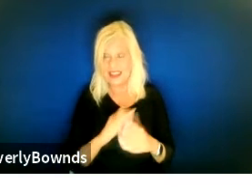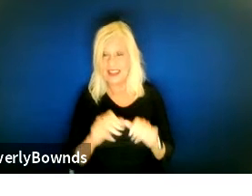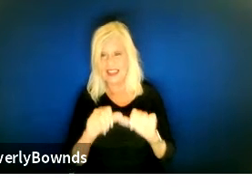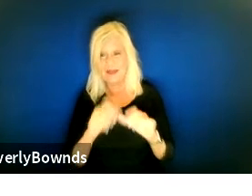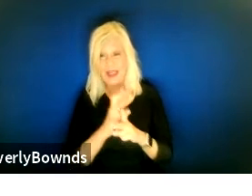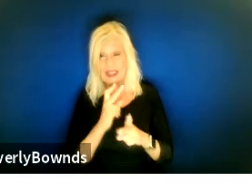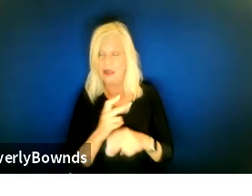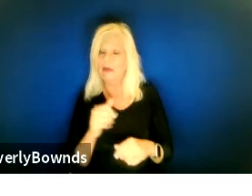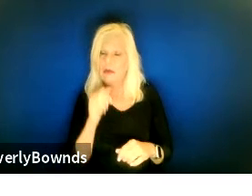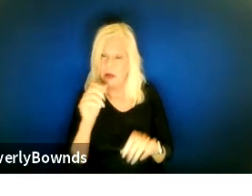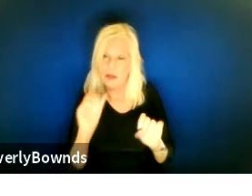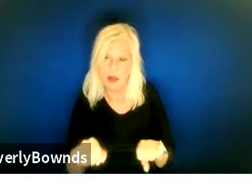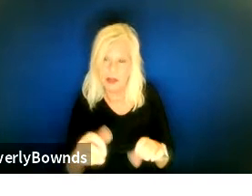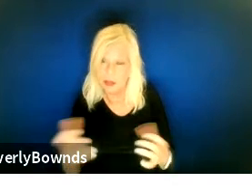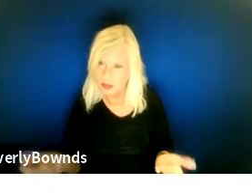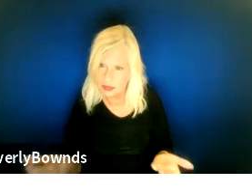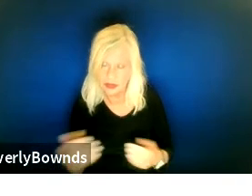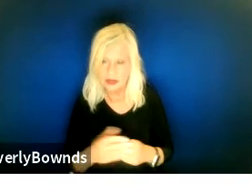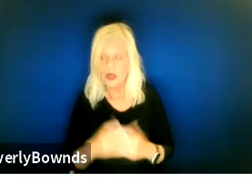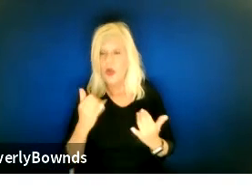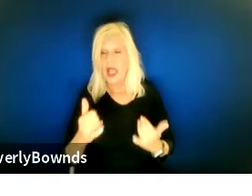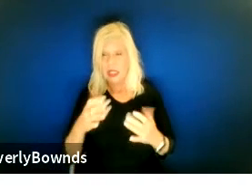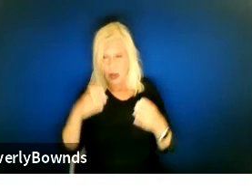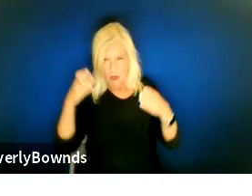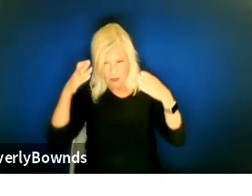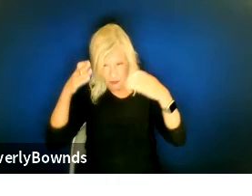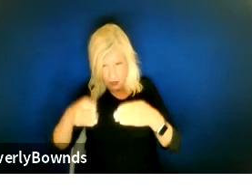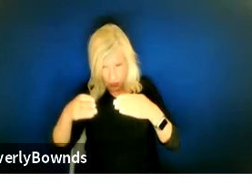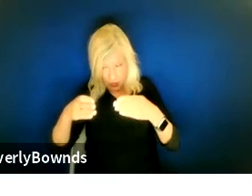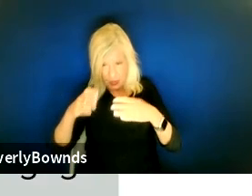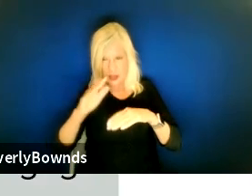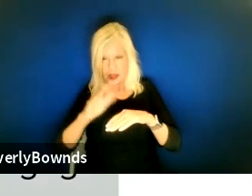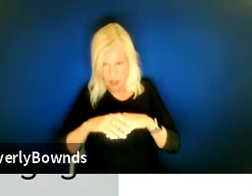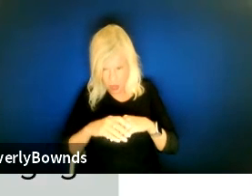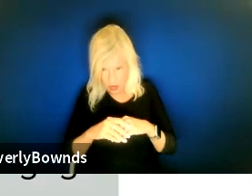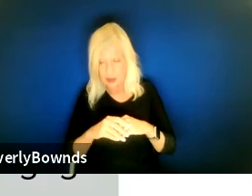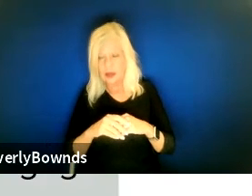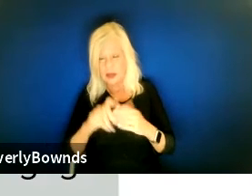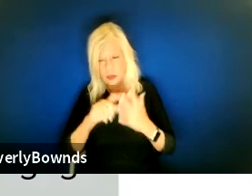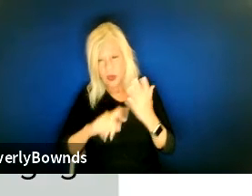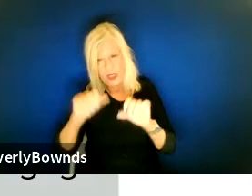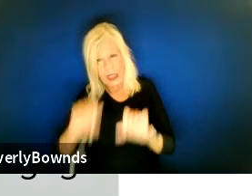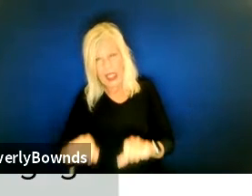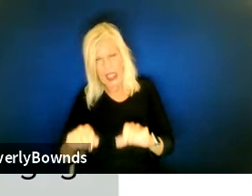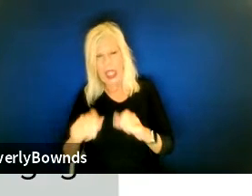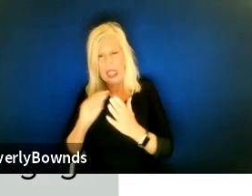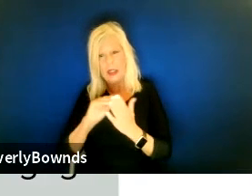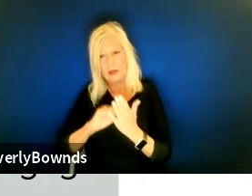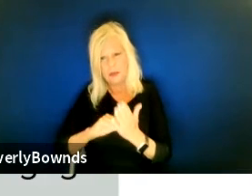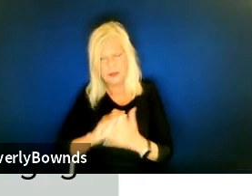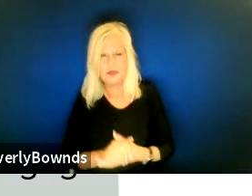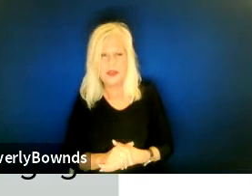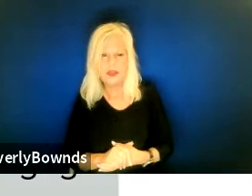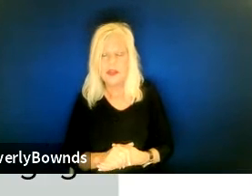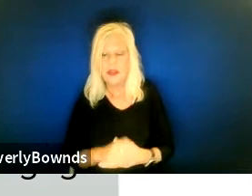scalable. So right now, our focus is on scalable solutions. So currently, we are working on a